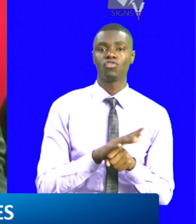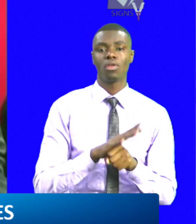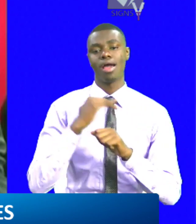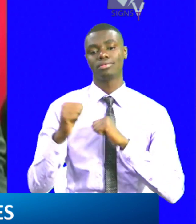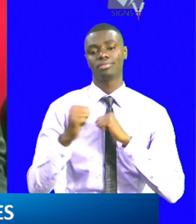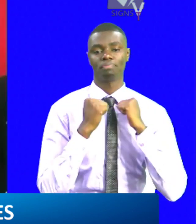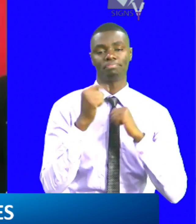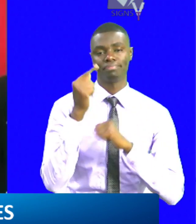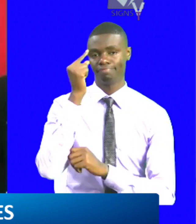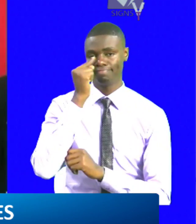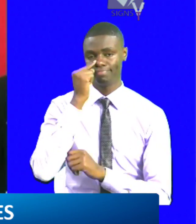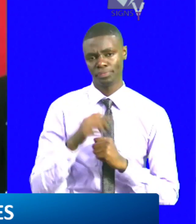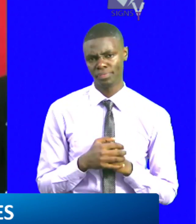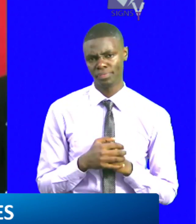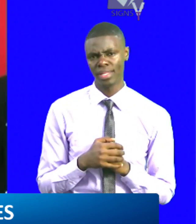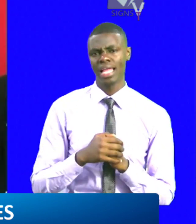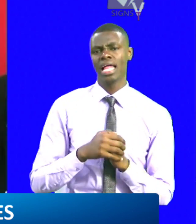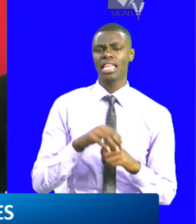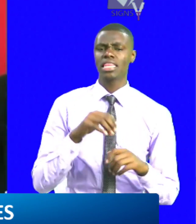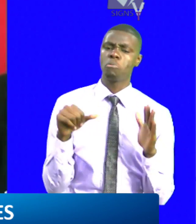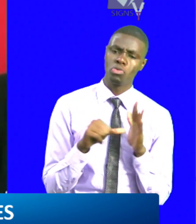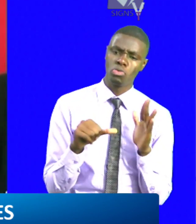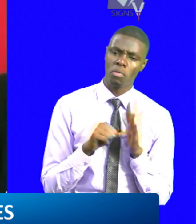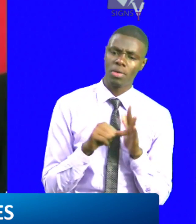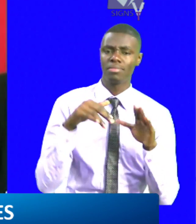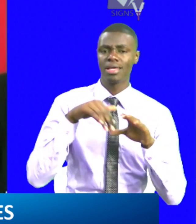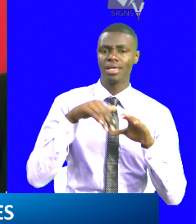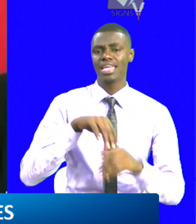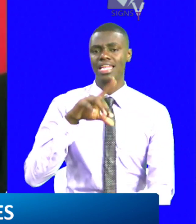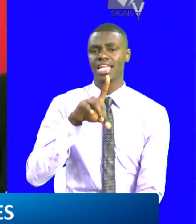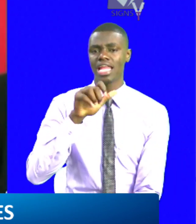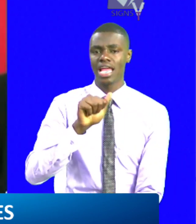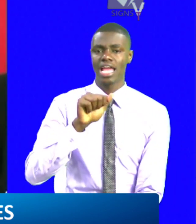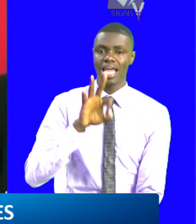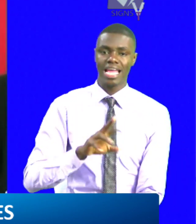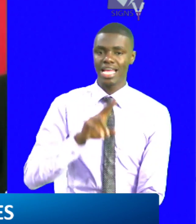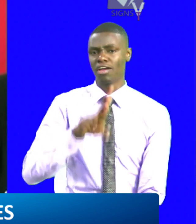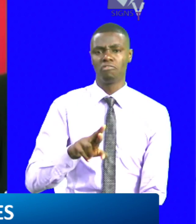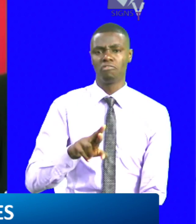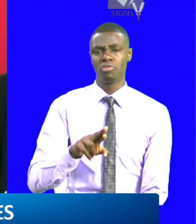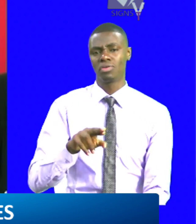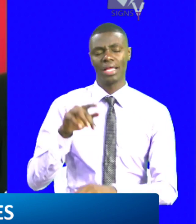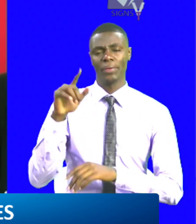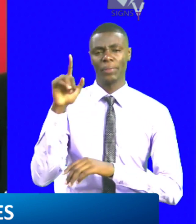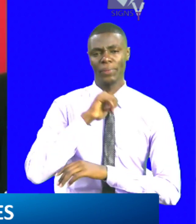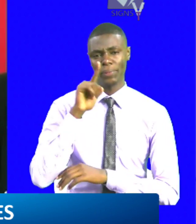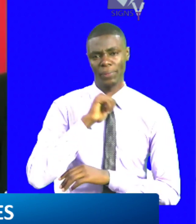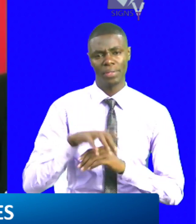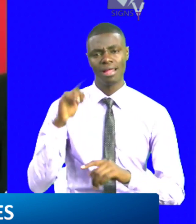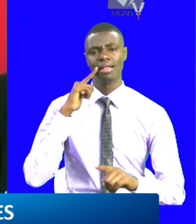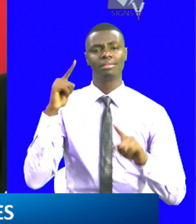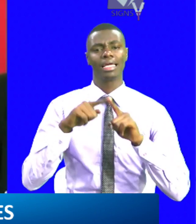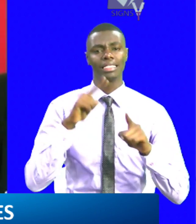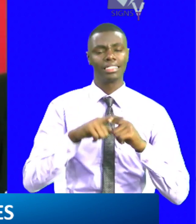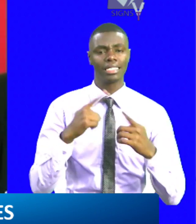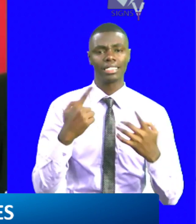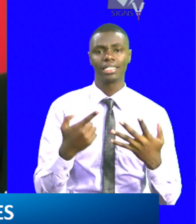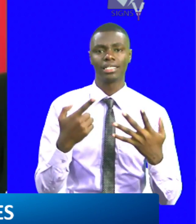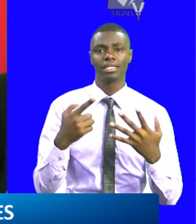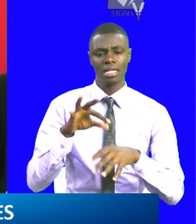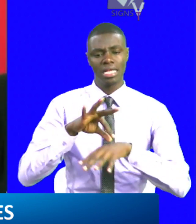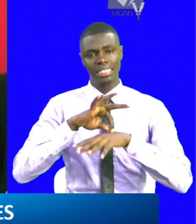declare an unconditional ceasefire to facilitate the commencement of the final phase of the political process to end